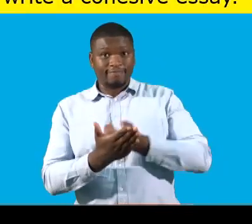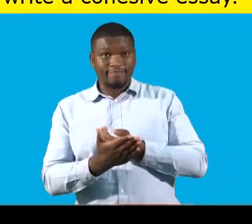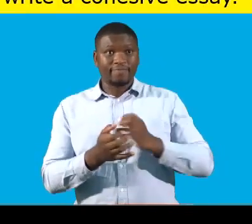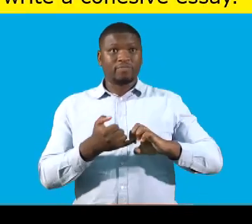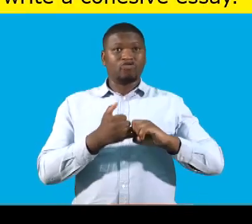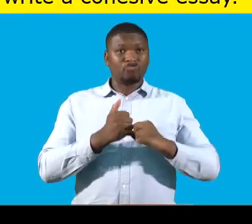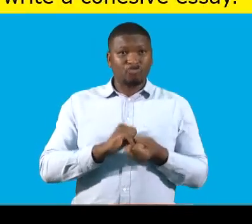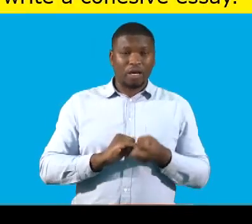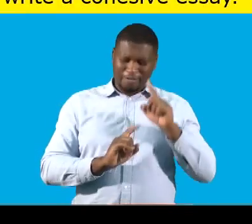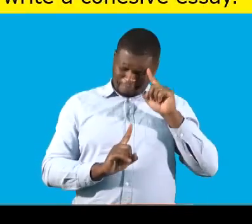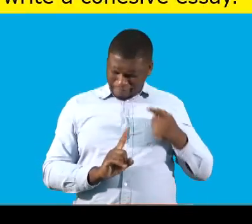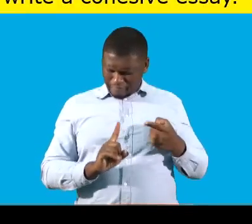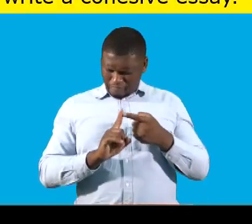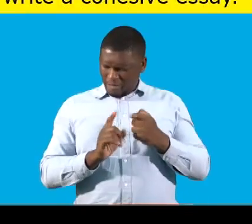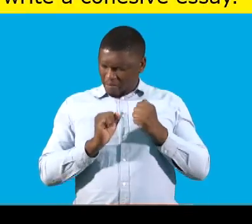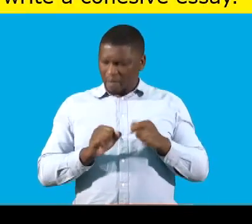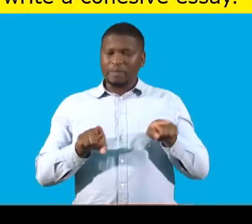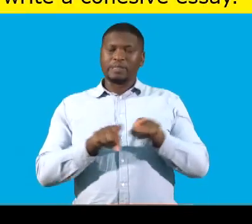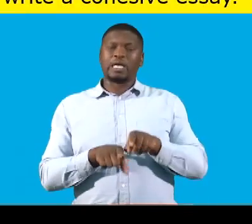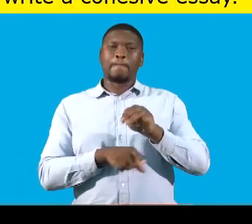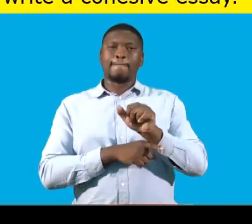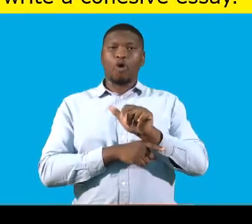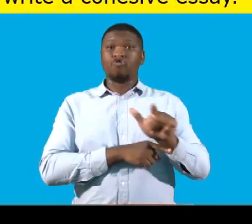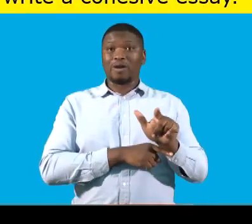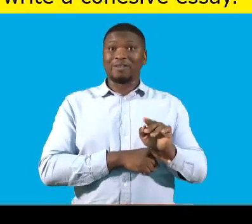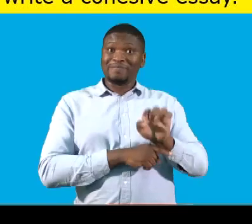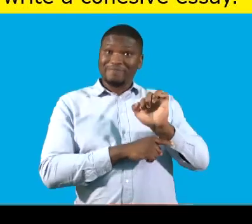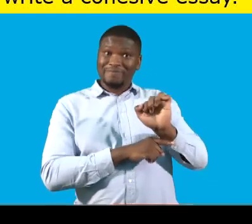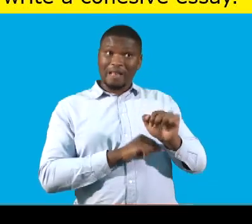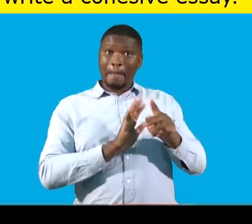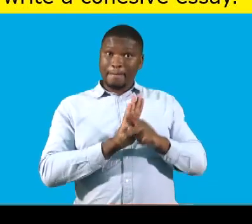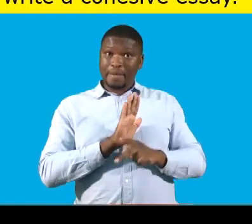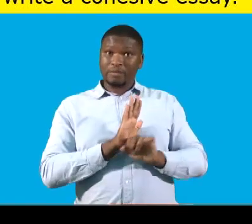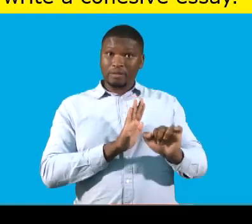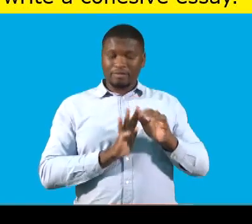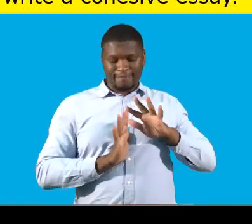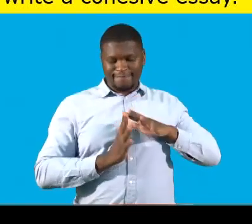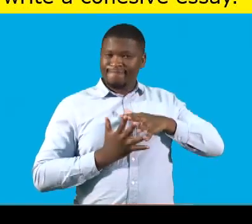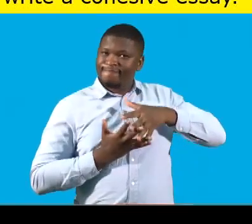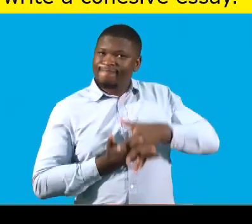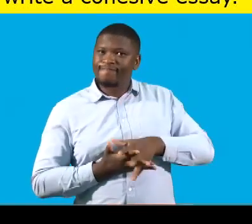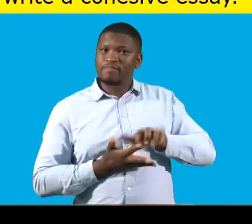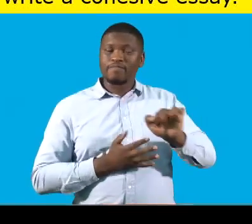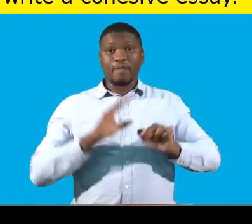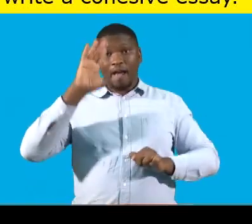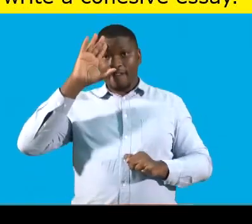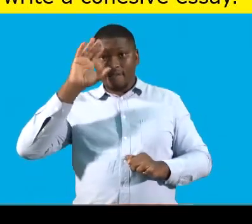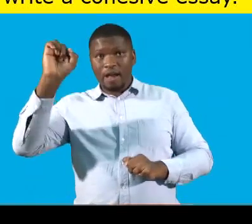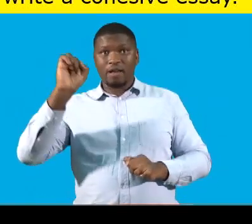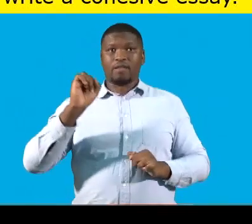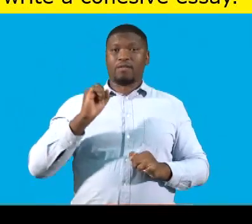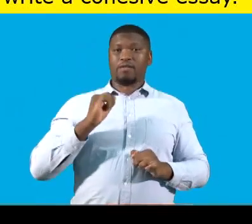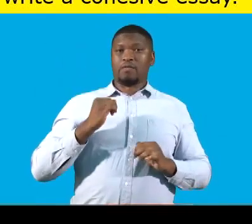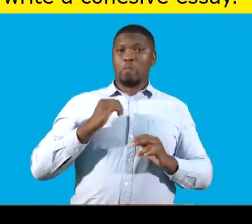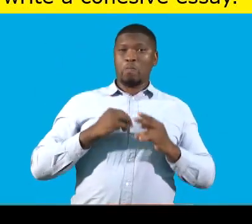time trying to hold on to his sense of morality. Pi's ethical principles are grounded in his faith and his belief